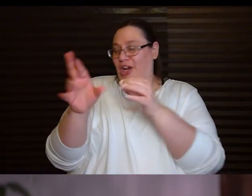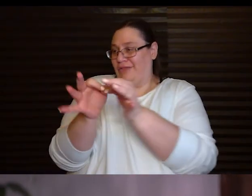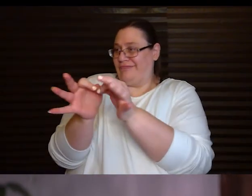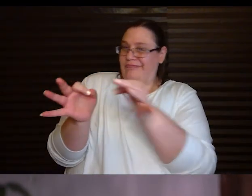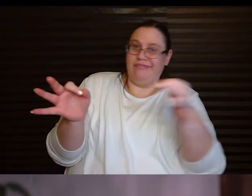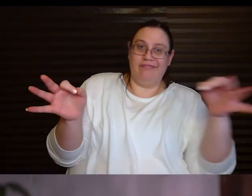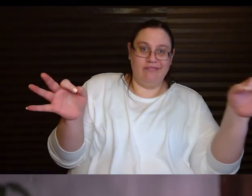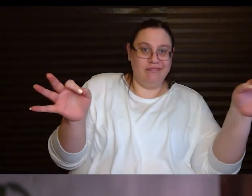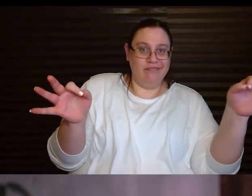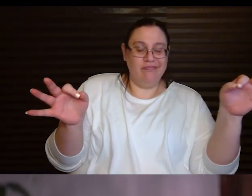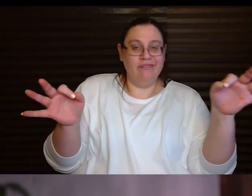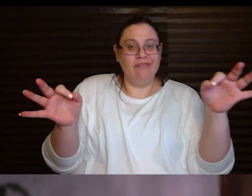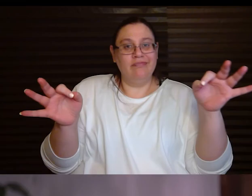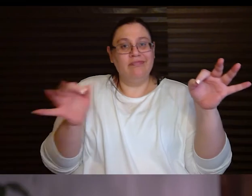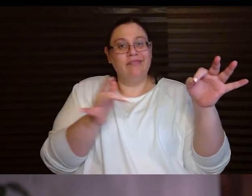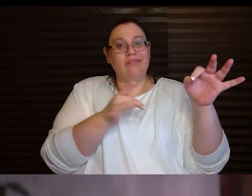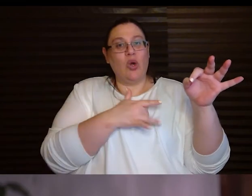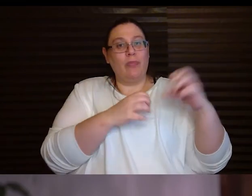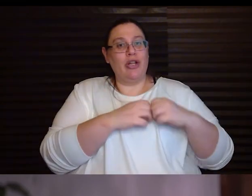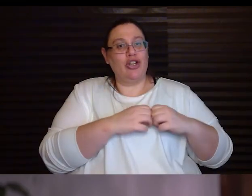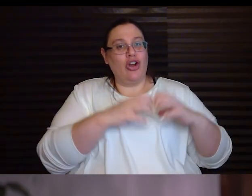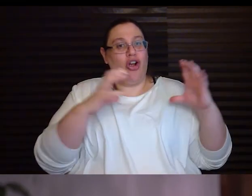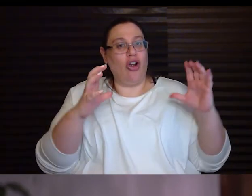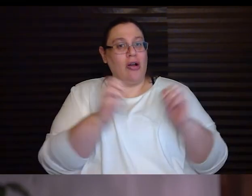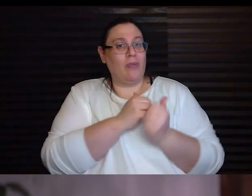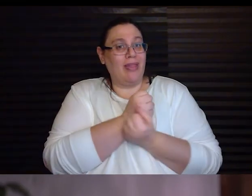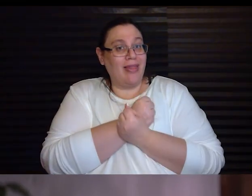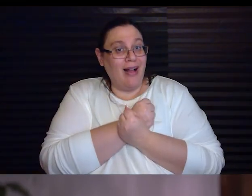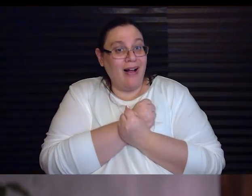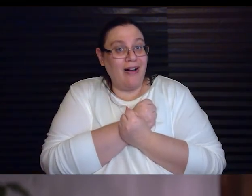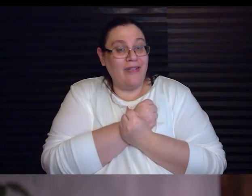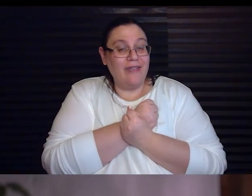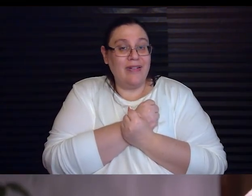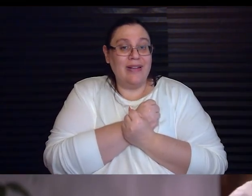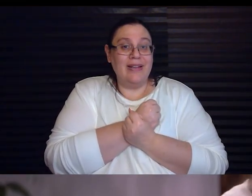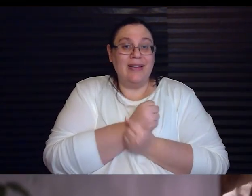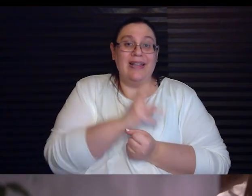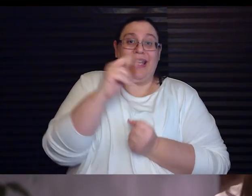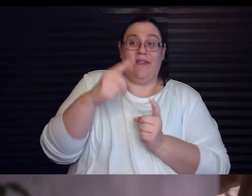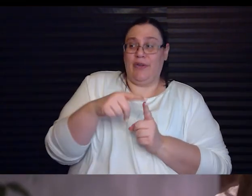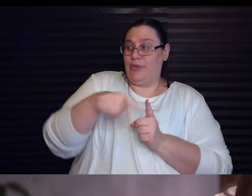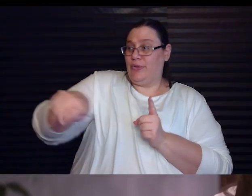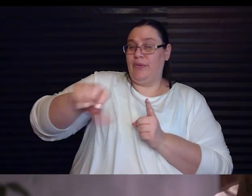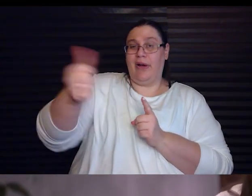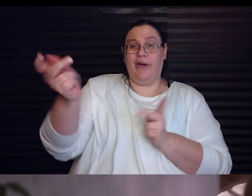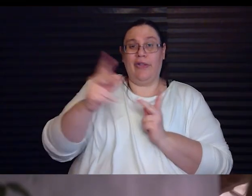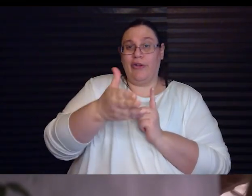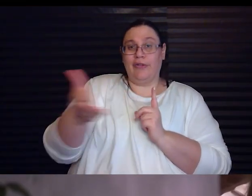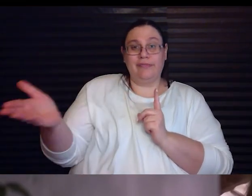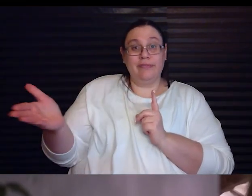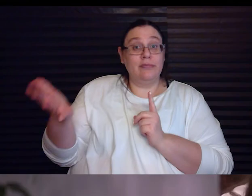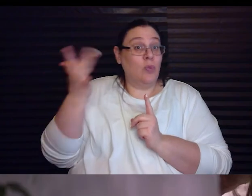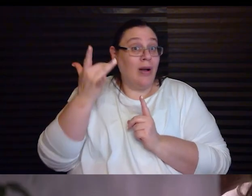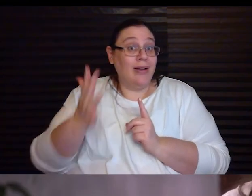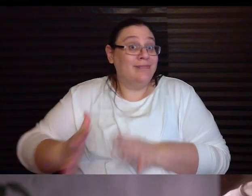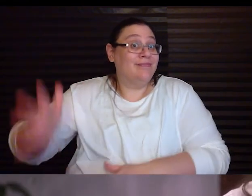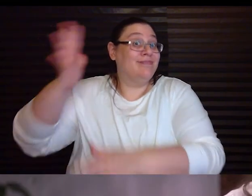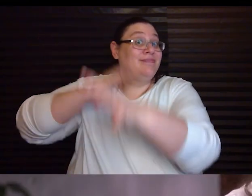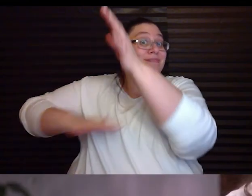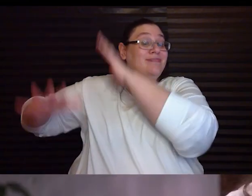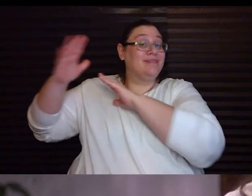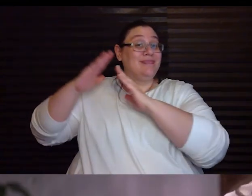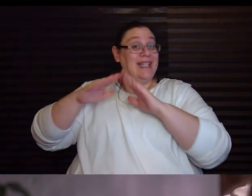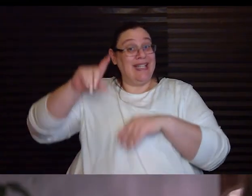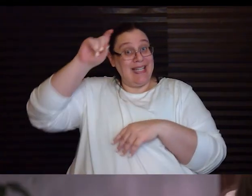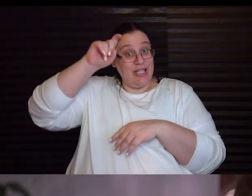be'eretz Mitzrayim. Open your heart with love, even to the other. For once, long ago in